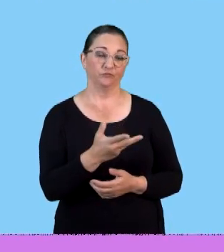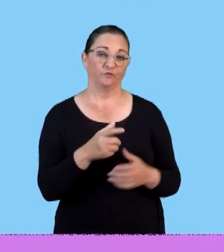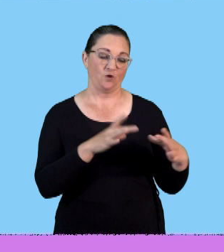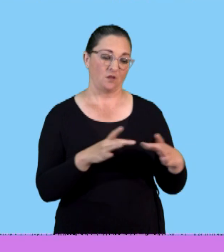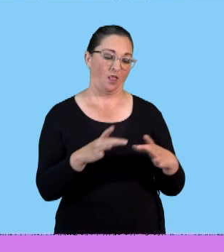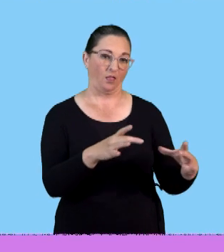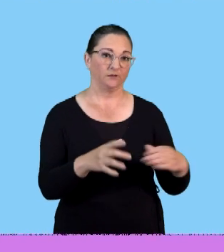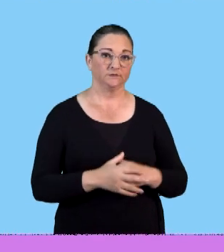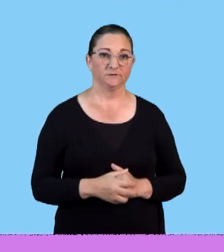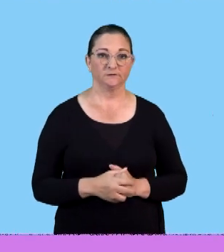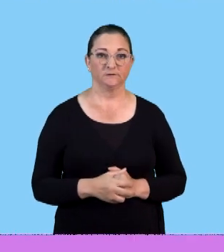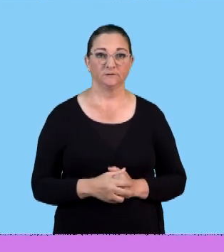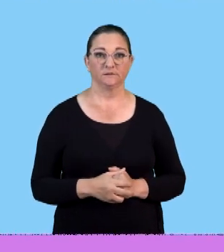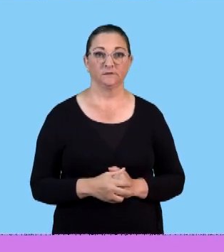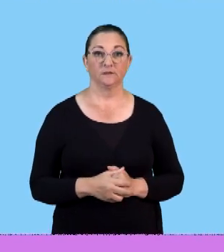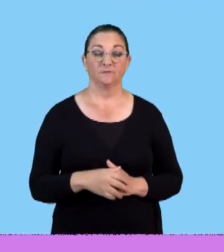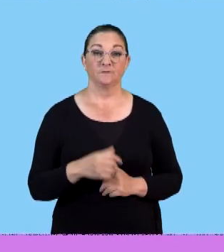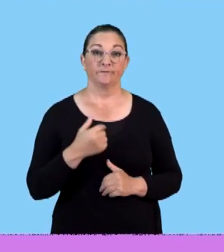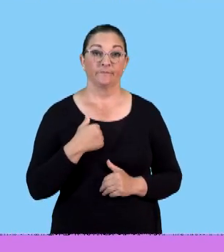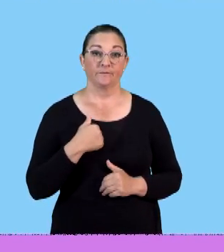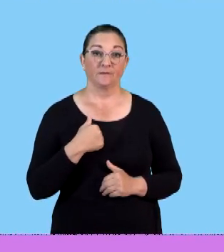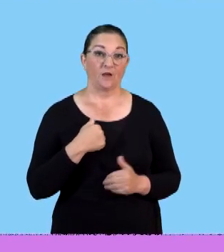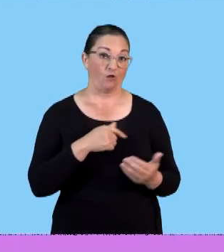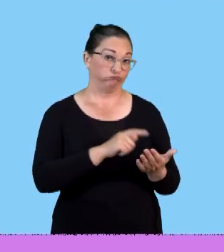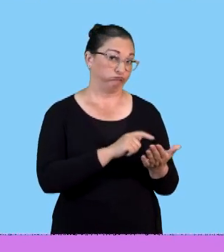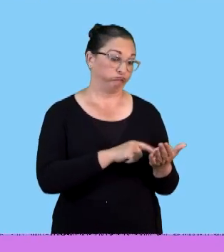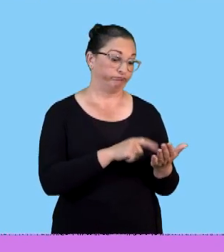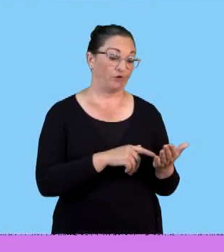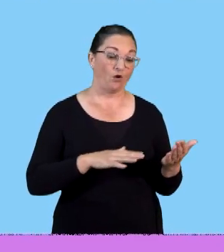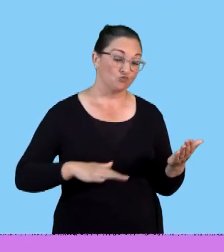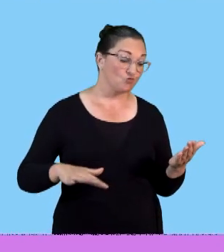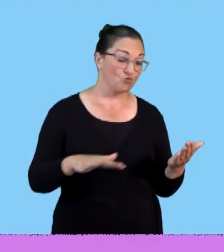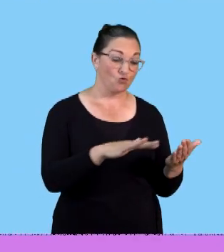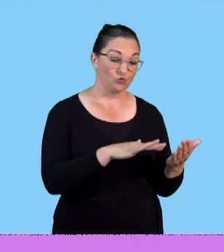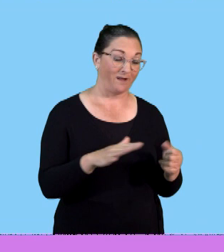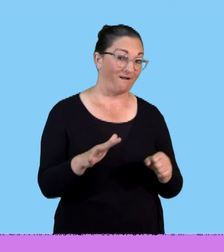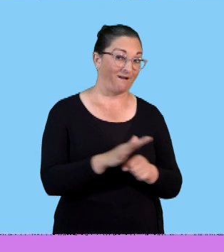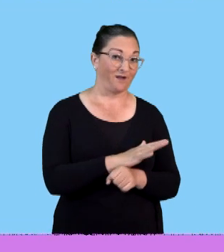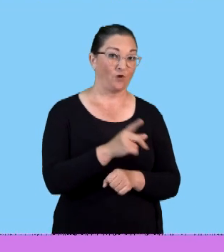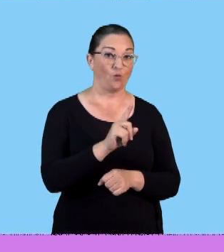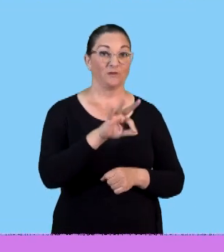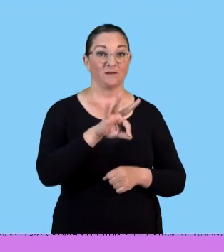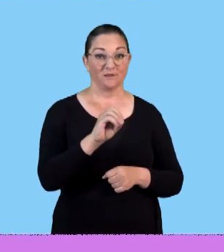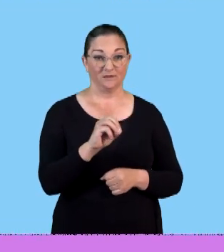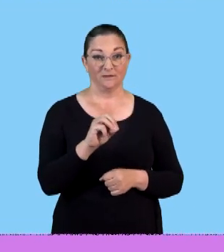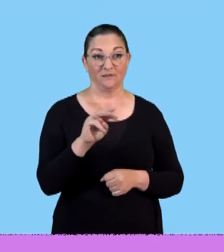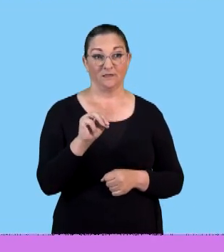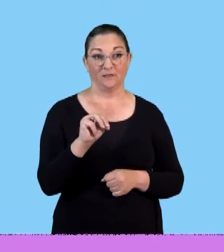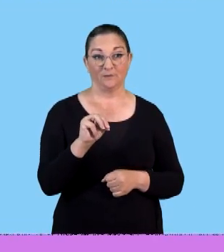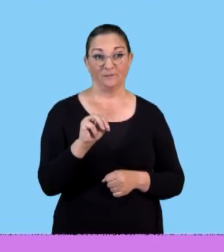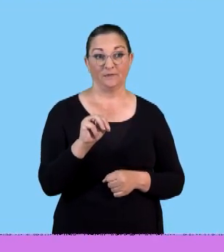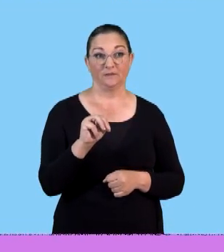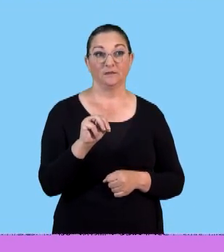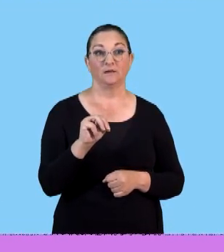4,050 Rand for these tiles. Guys, again, I took the total area to be covered, that is 30 square meters.